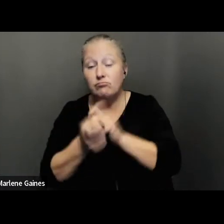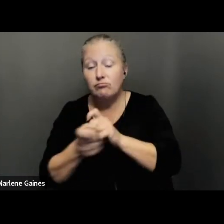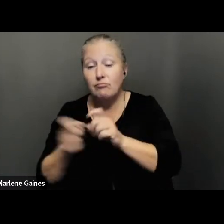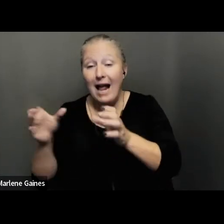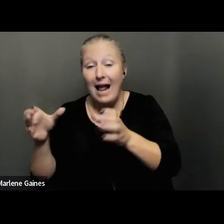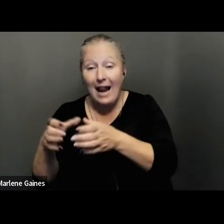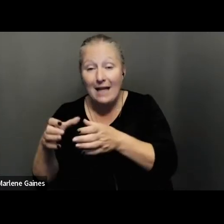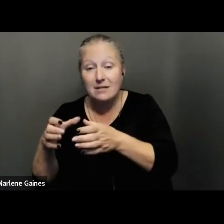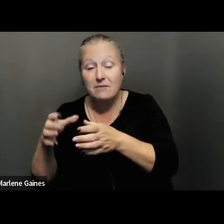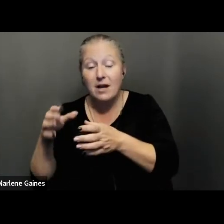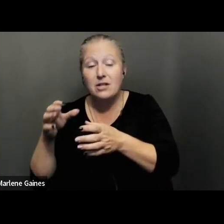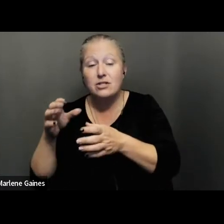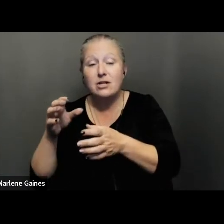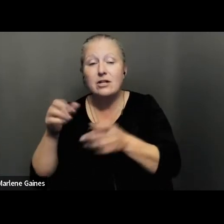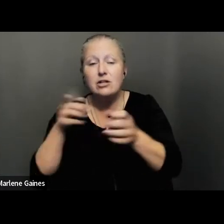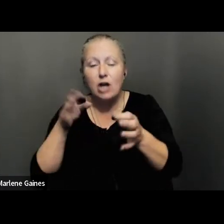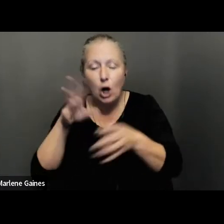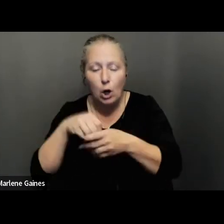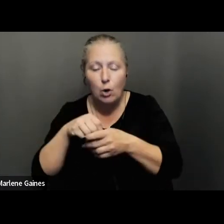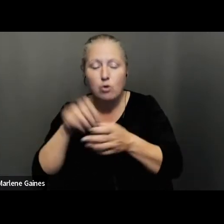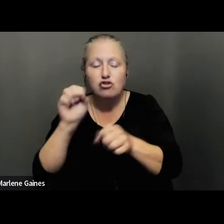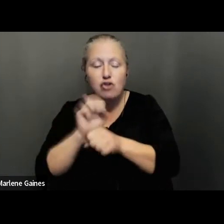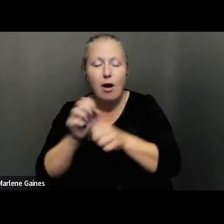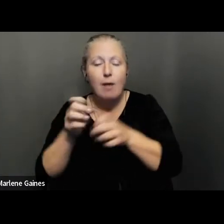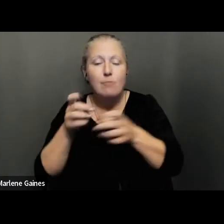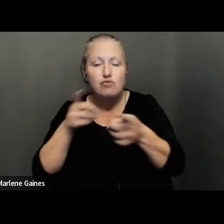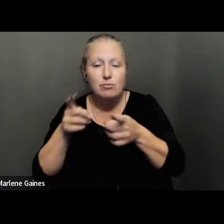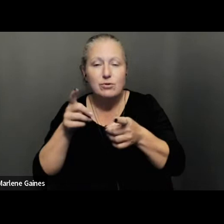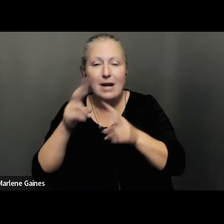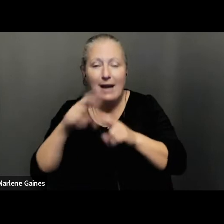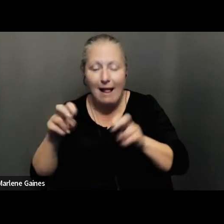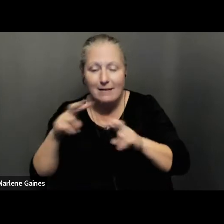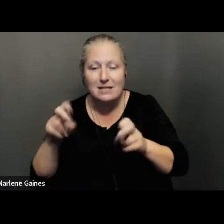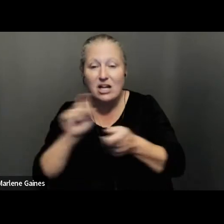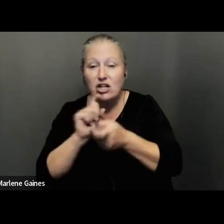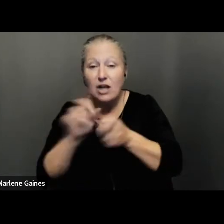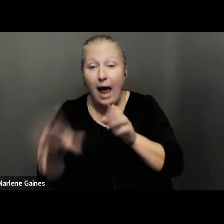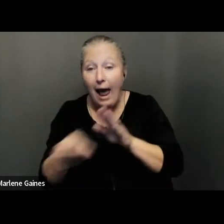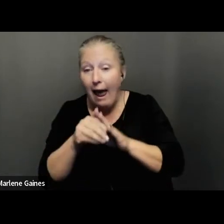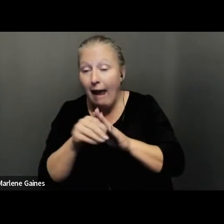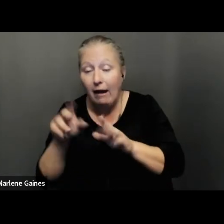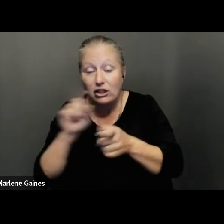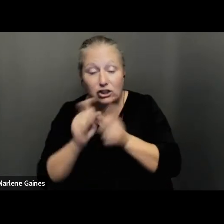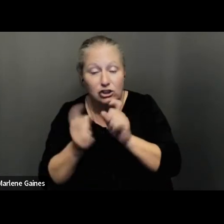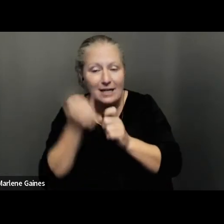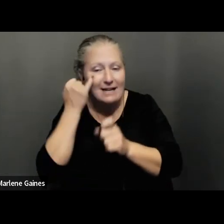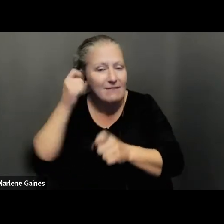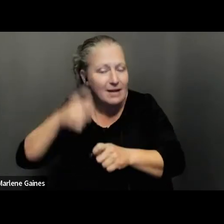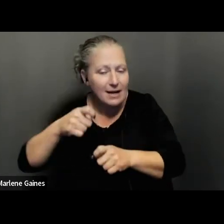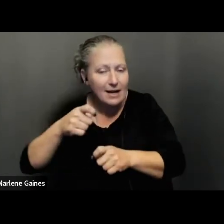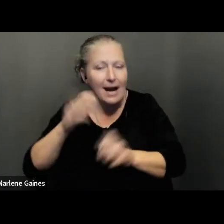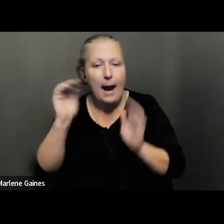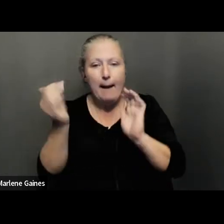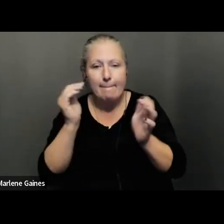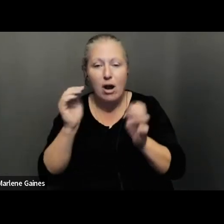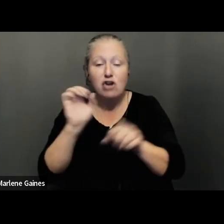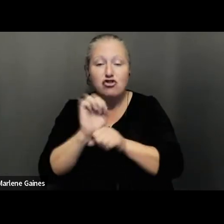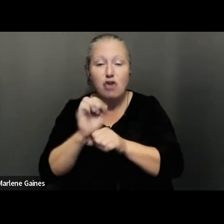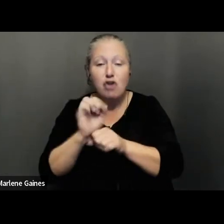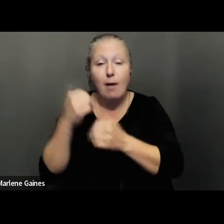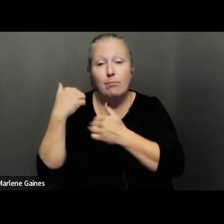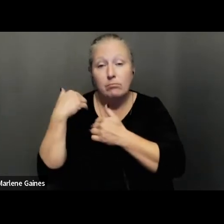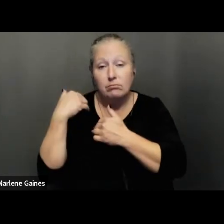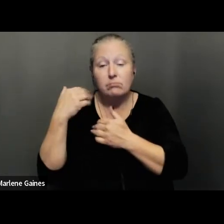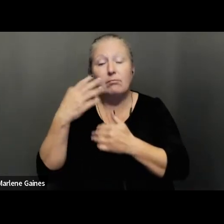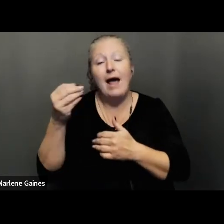it includes job description analysis, revisions to them if needed, followed by a comparison of both the job duties and compensation